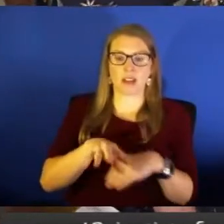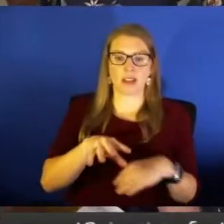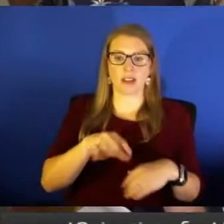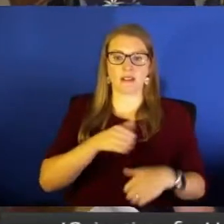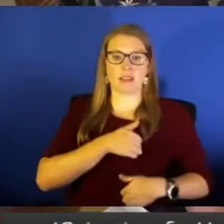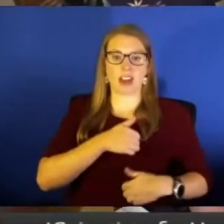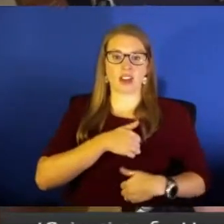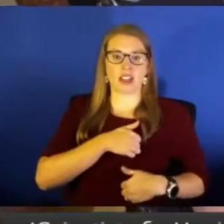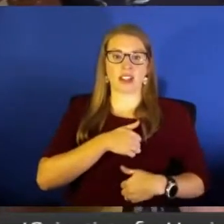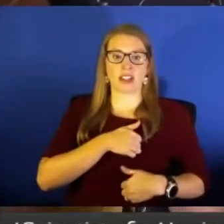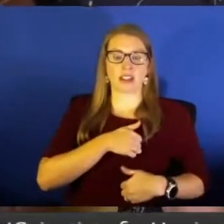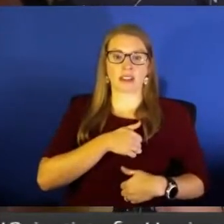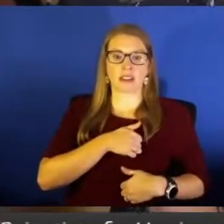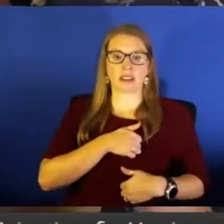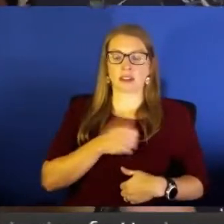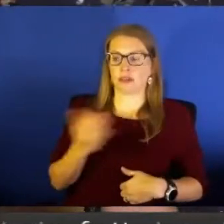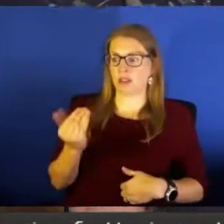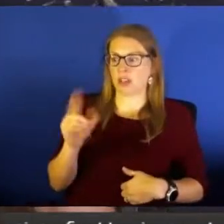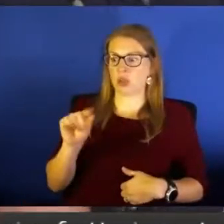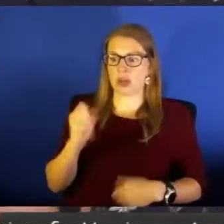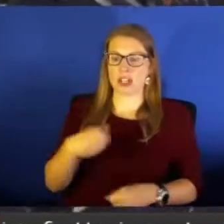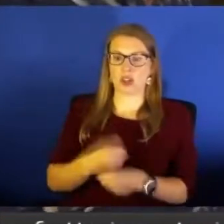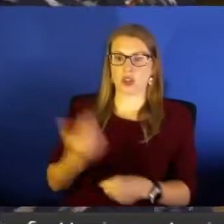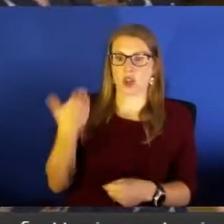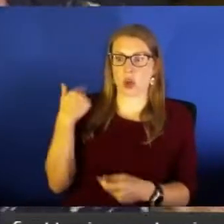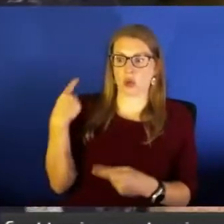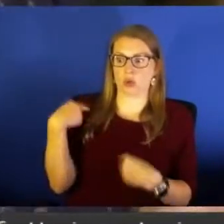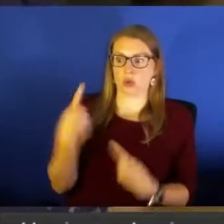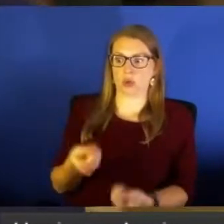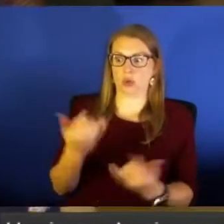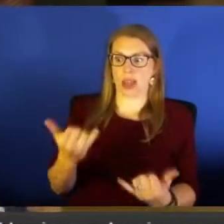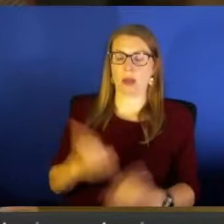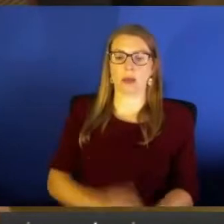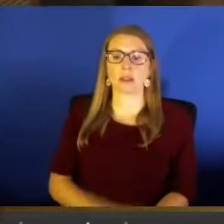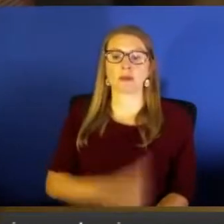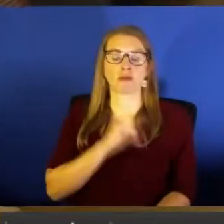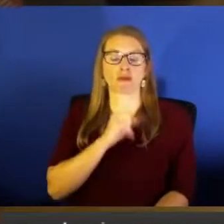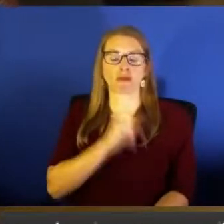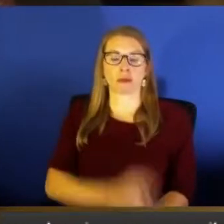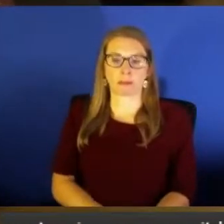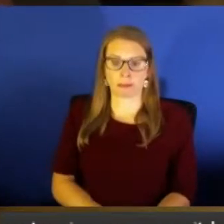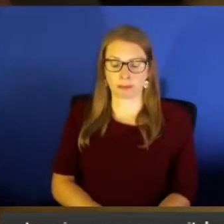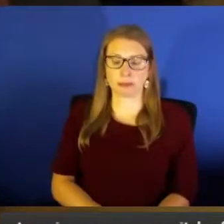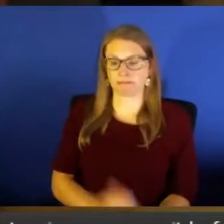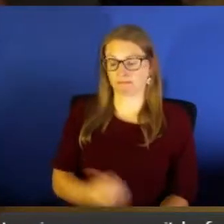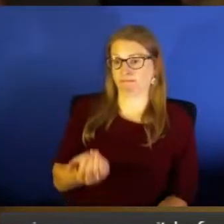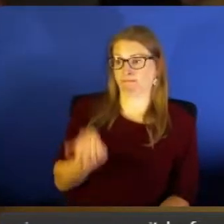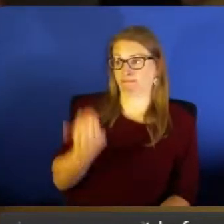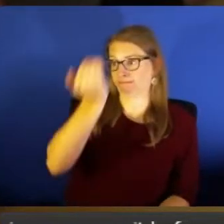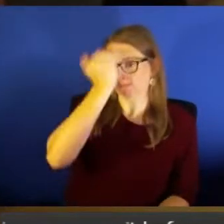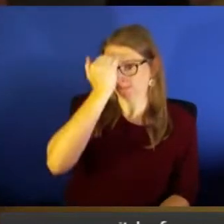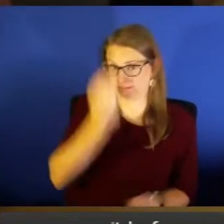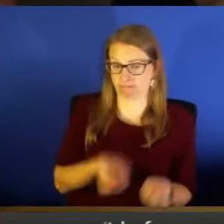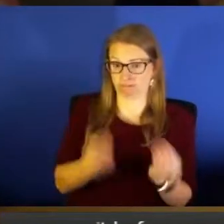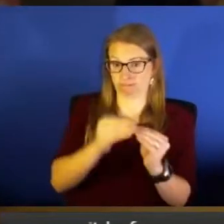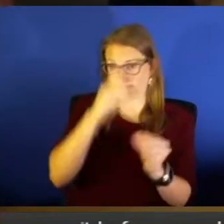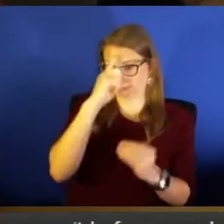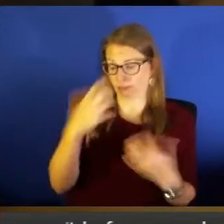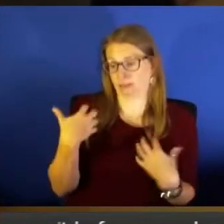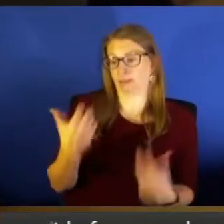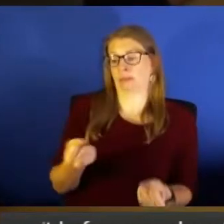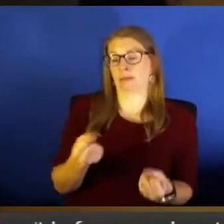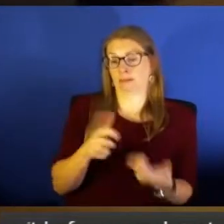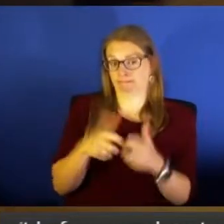ago to now. Oh, sure. I think that there's a much bigger awareness of those mental health issues that